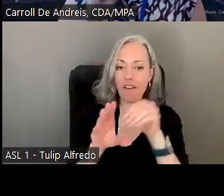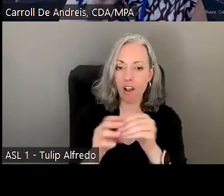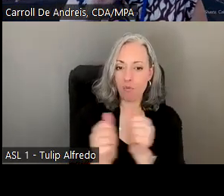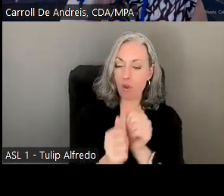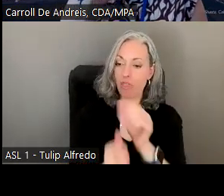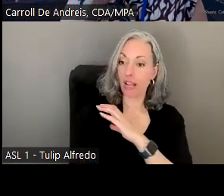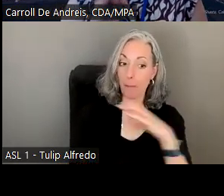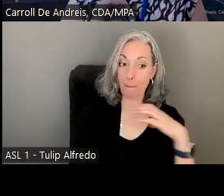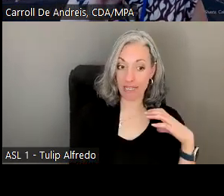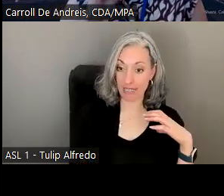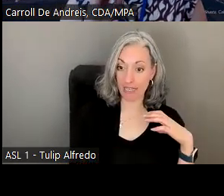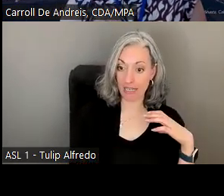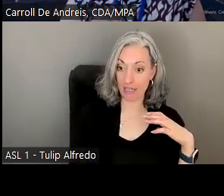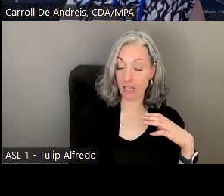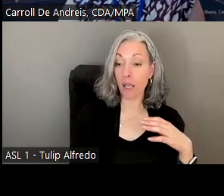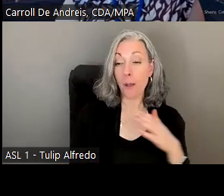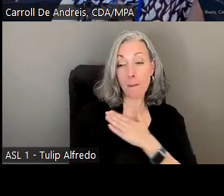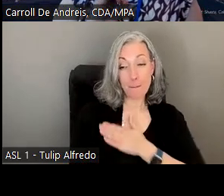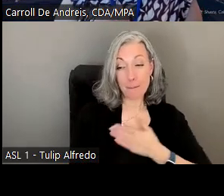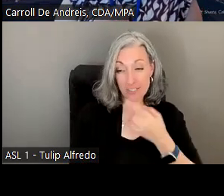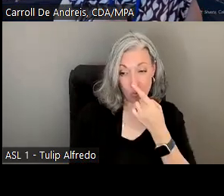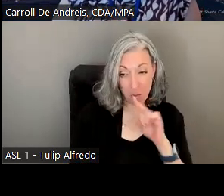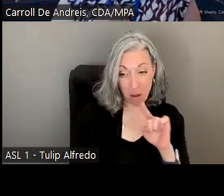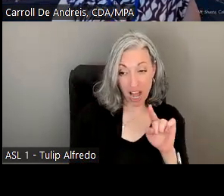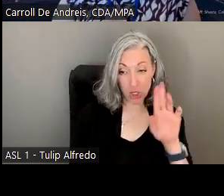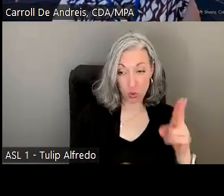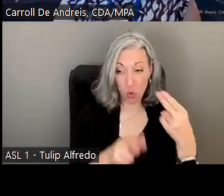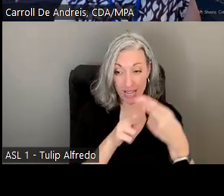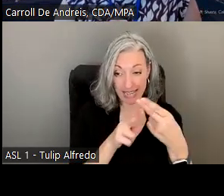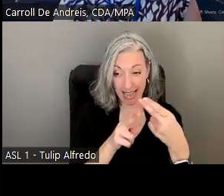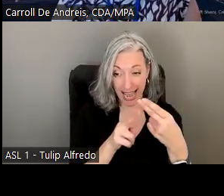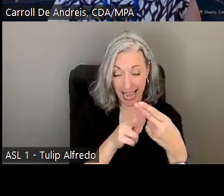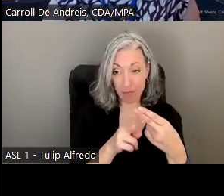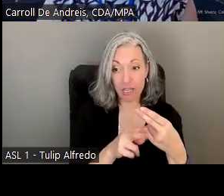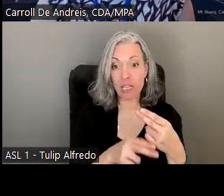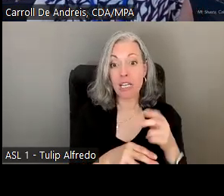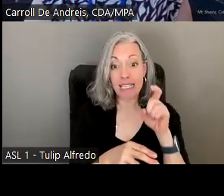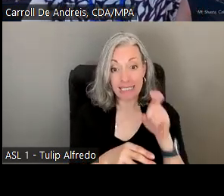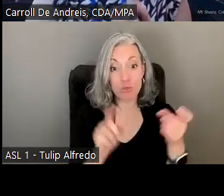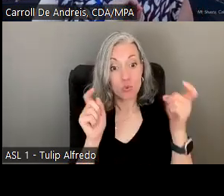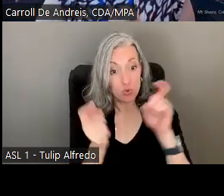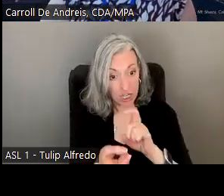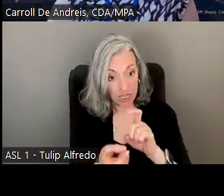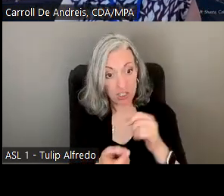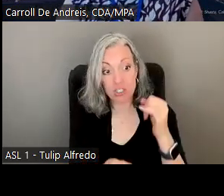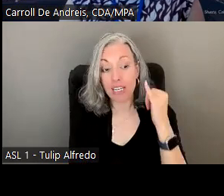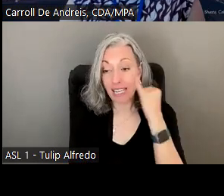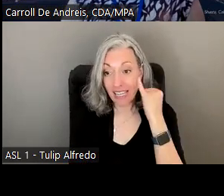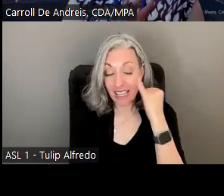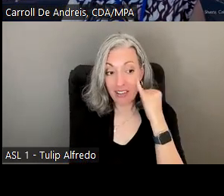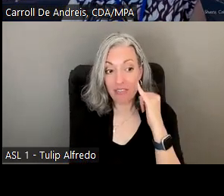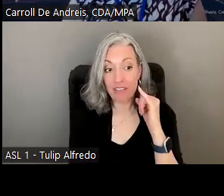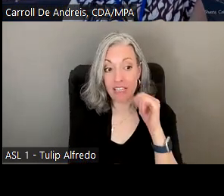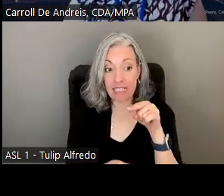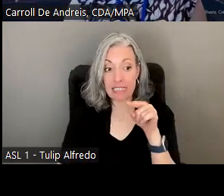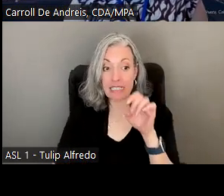check your name display, if it still says EACAD committee member, can you please hover over the